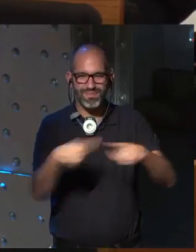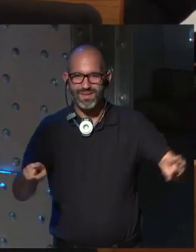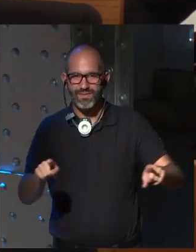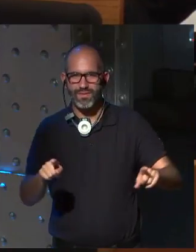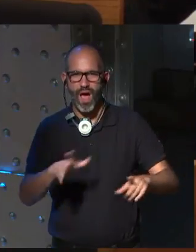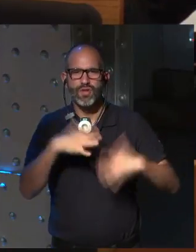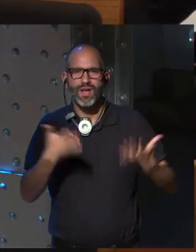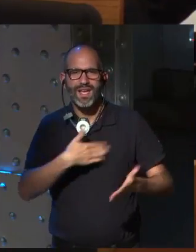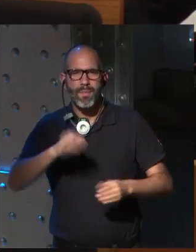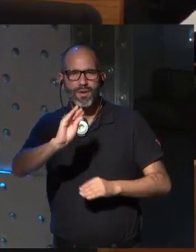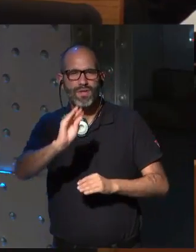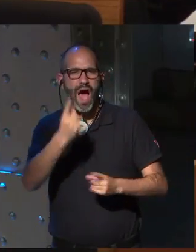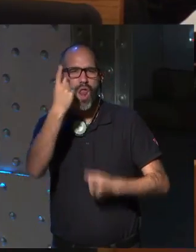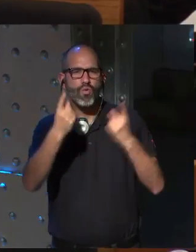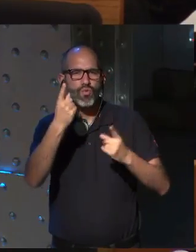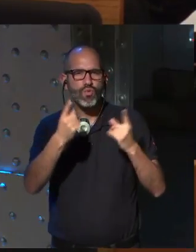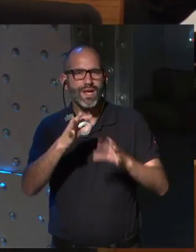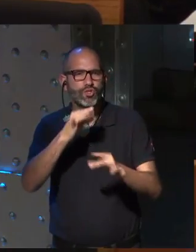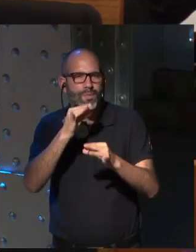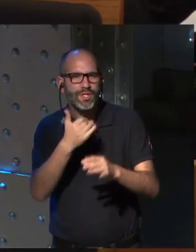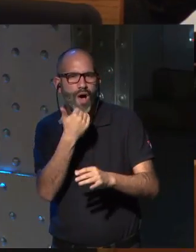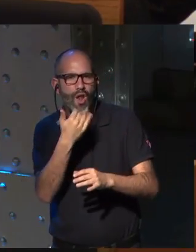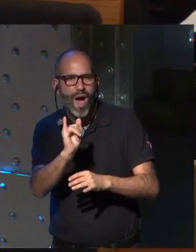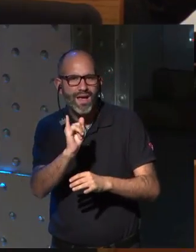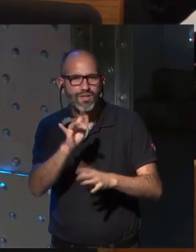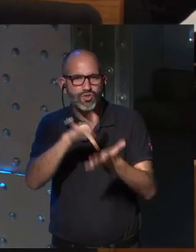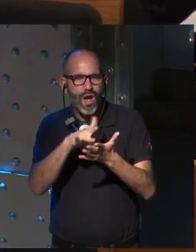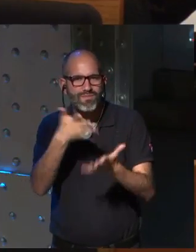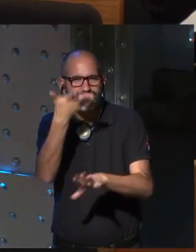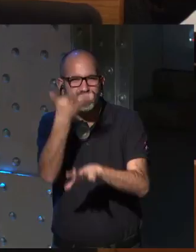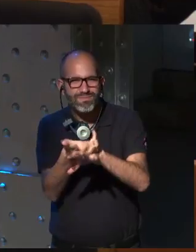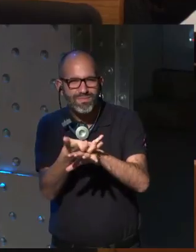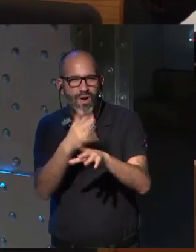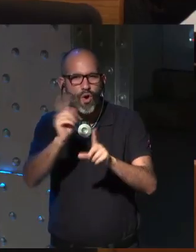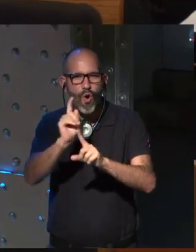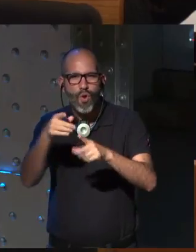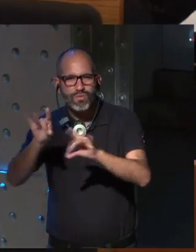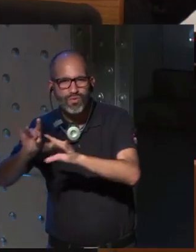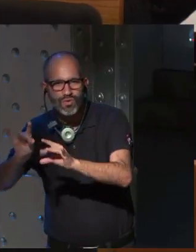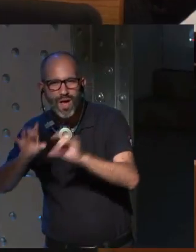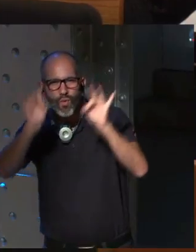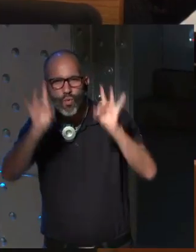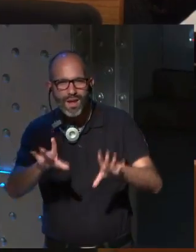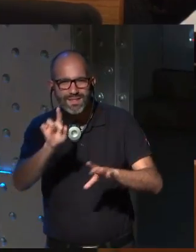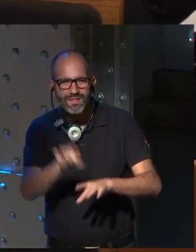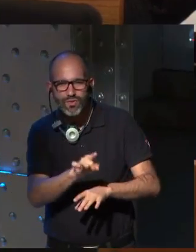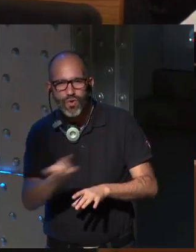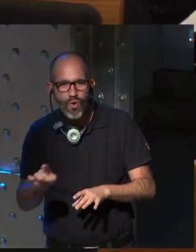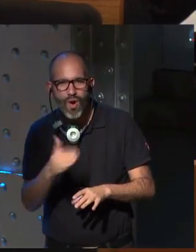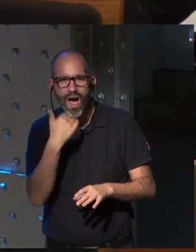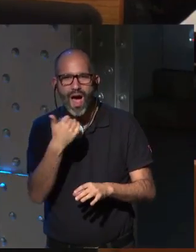instrument specifically that sounds more reliable when it's reproduced in a